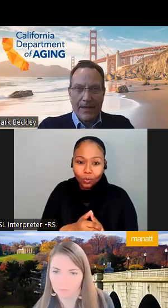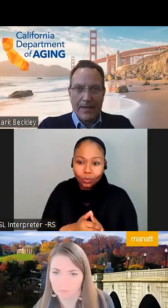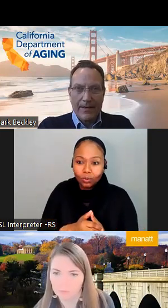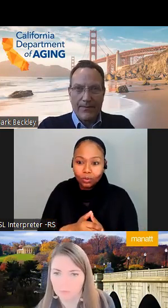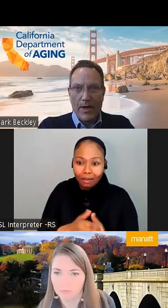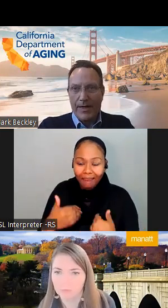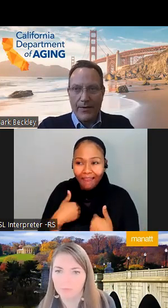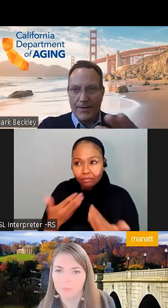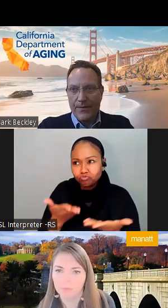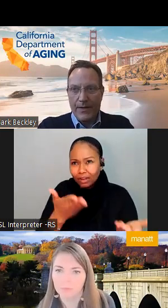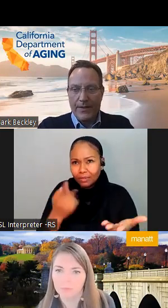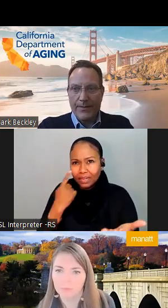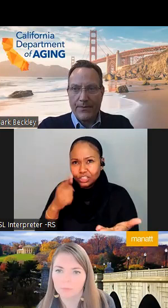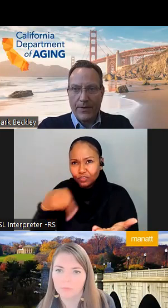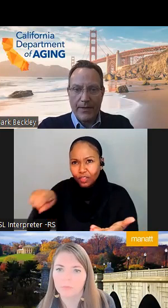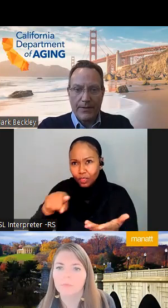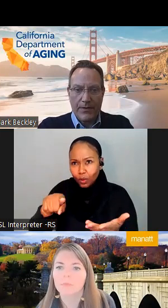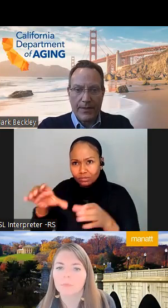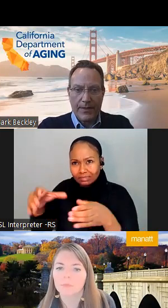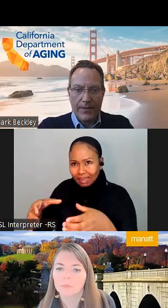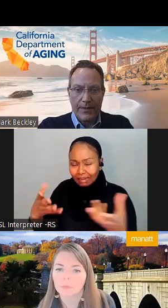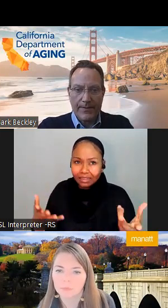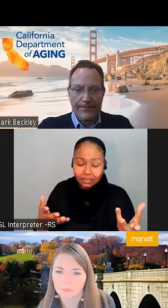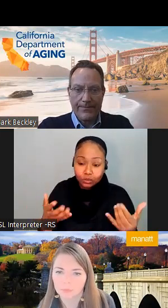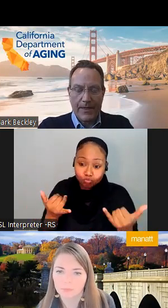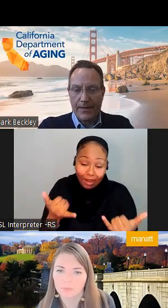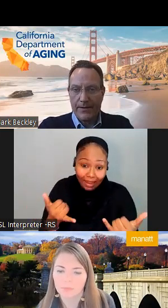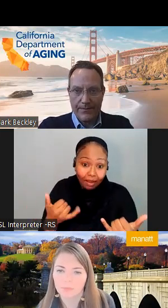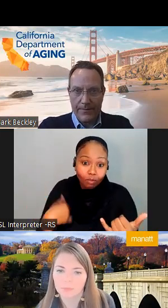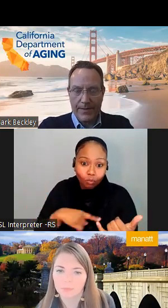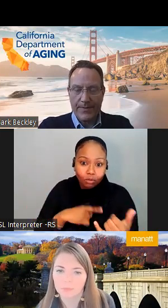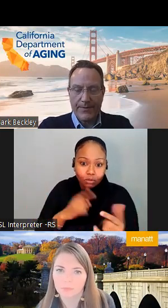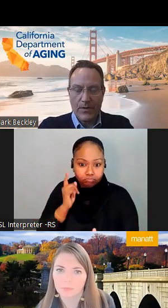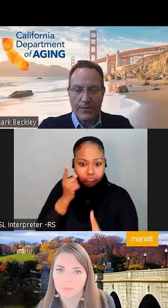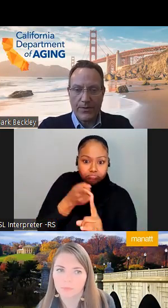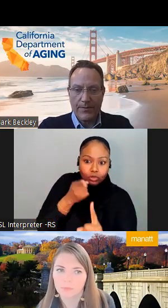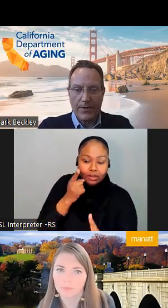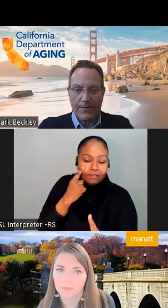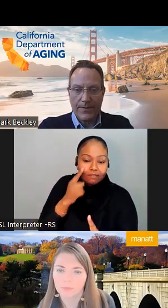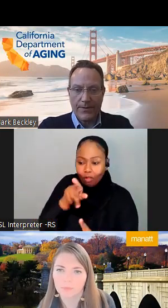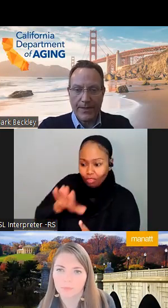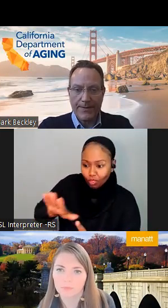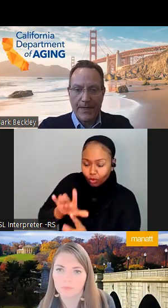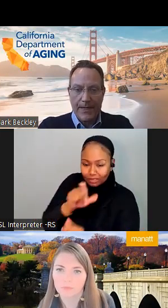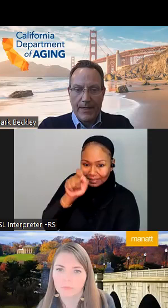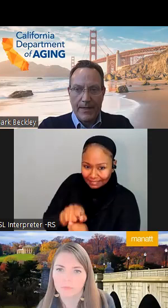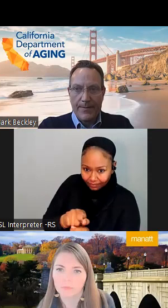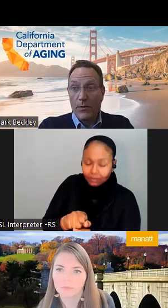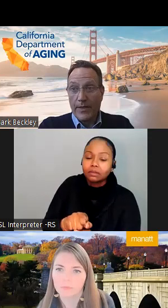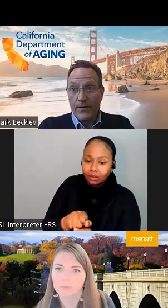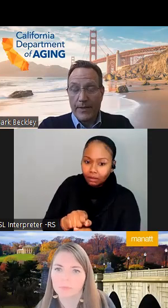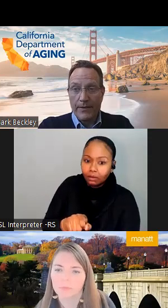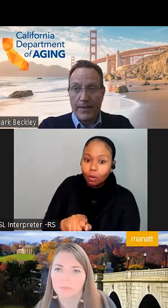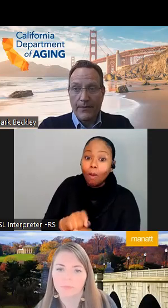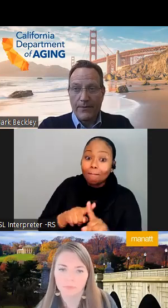settings? Right now, as defined, these have been really targeted on, you know, these specific long-term care facilities, but